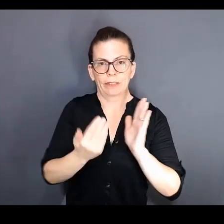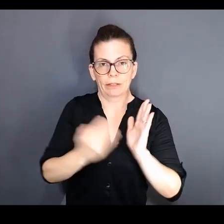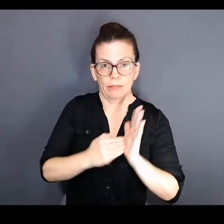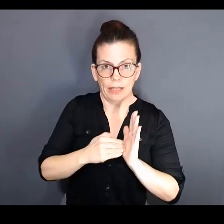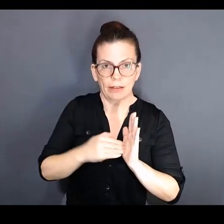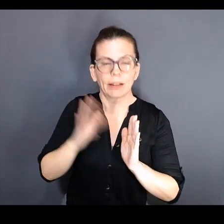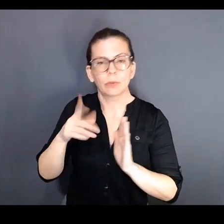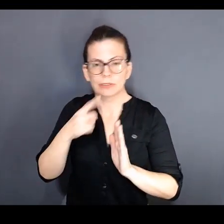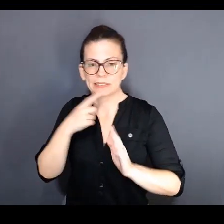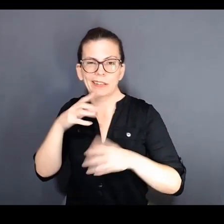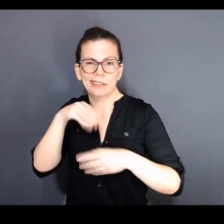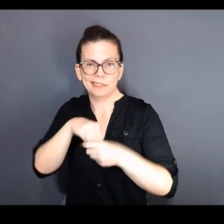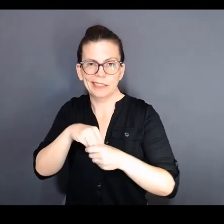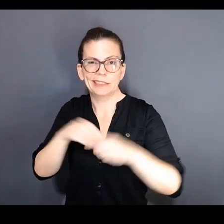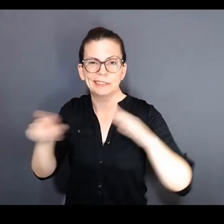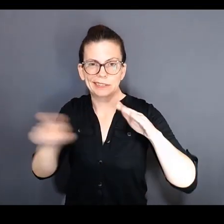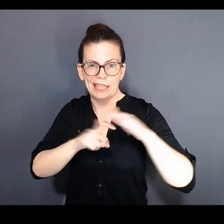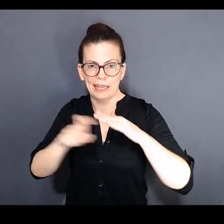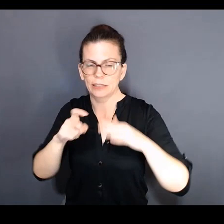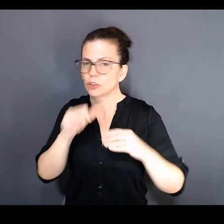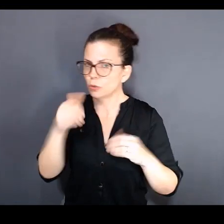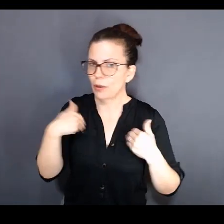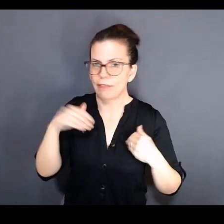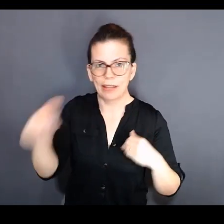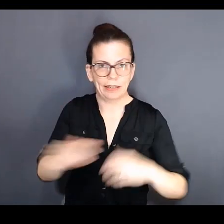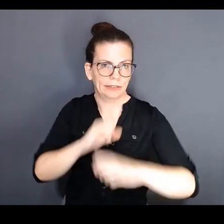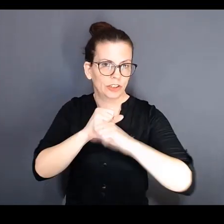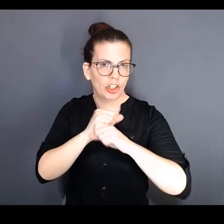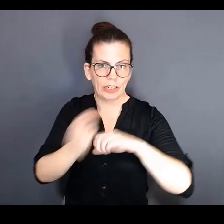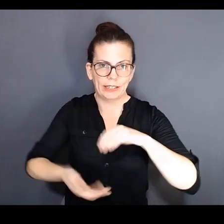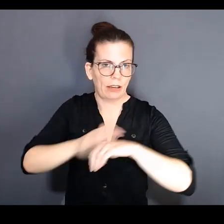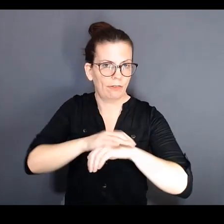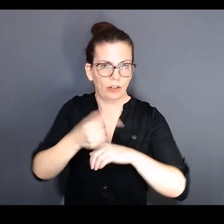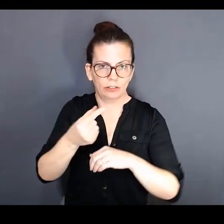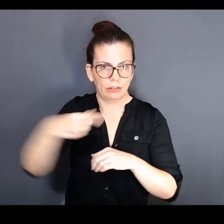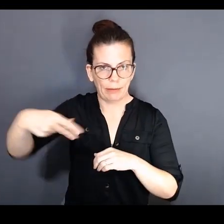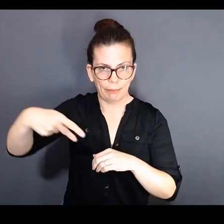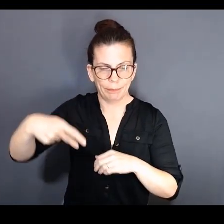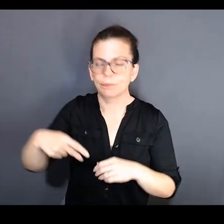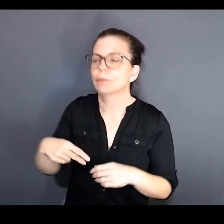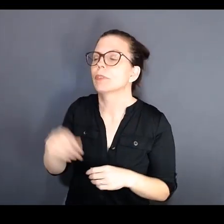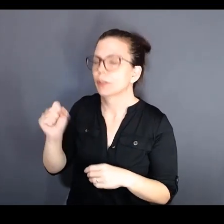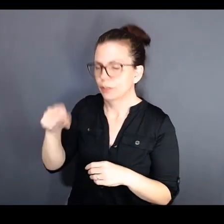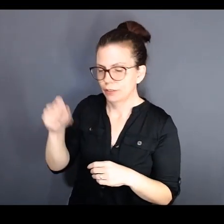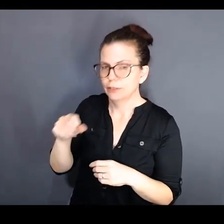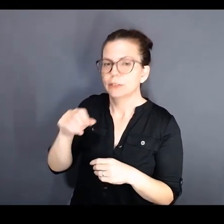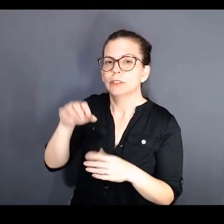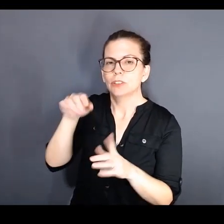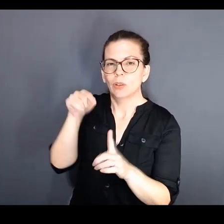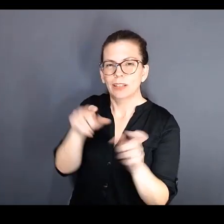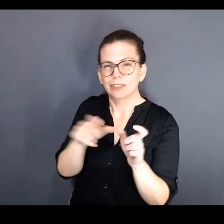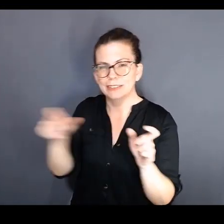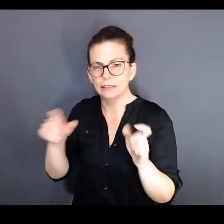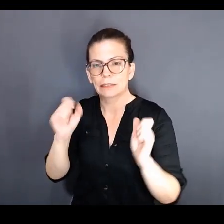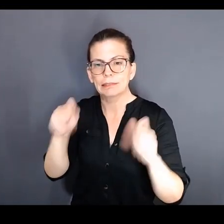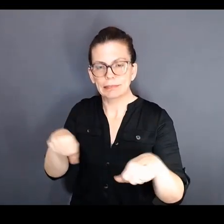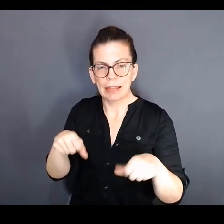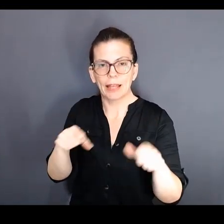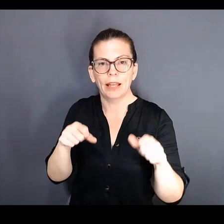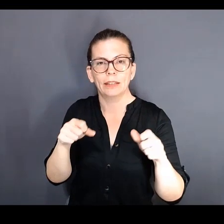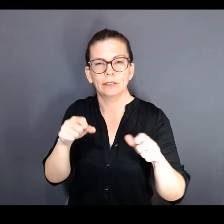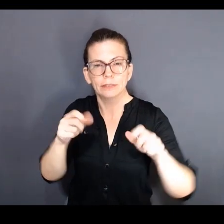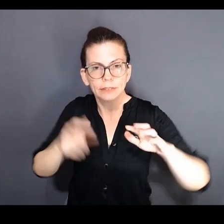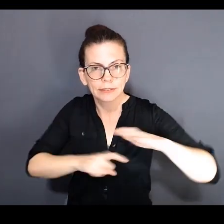and mark this in scanning, so that they can avoid any security coverage gap. So in essence, to have your